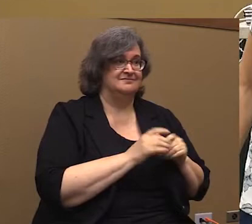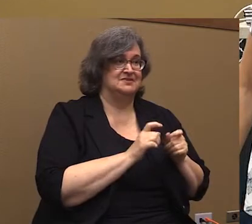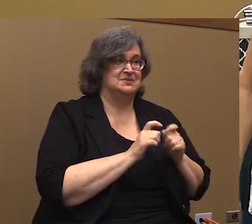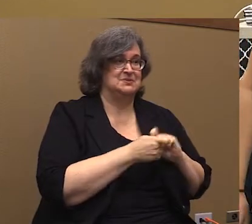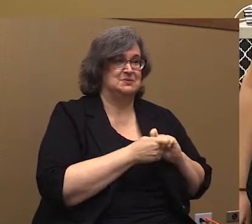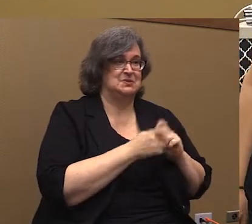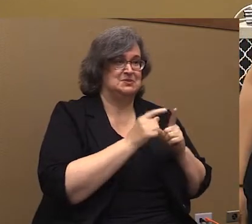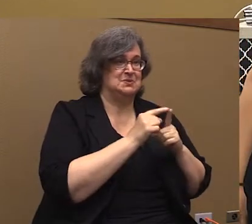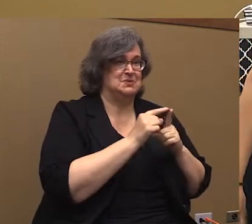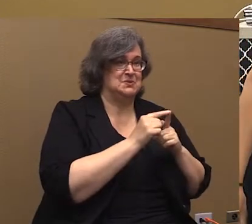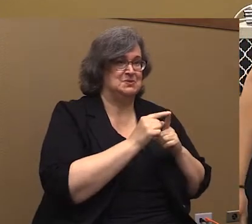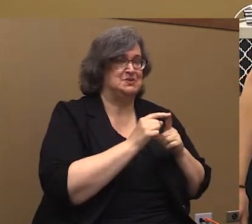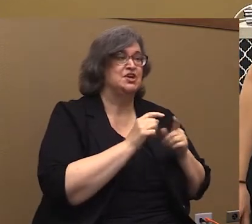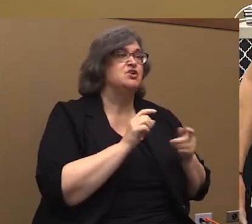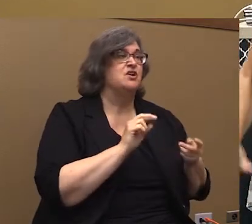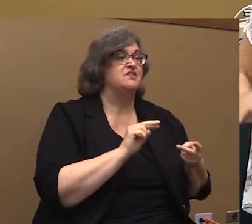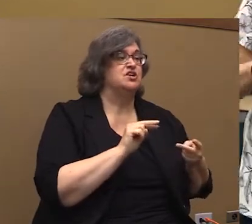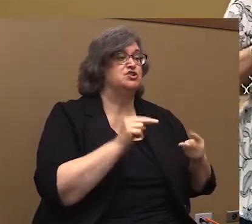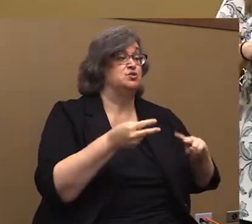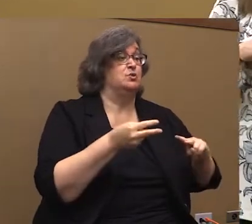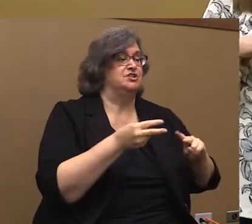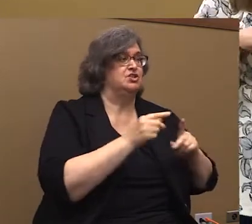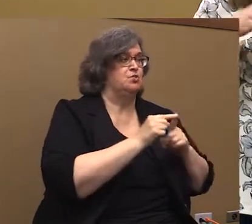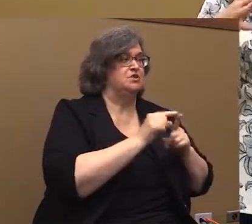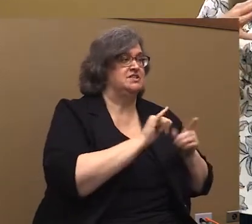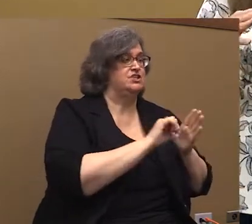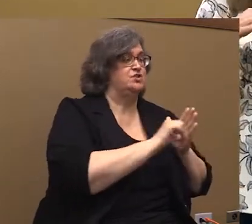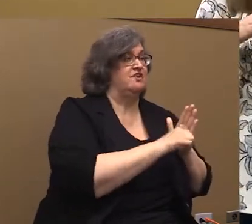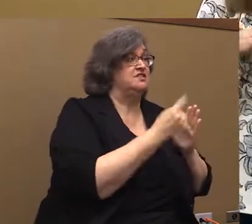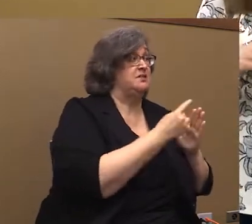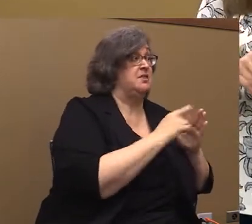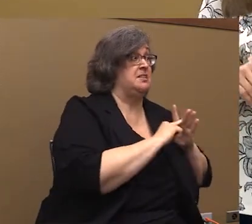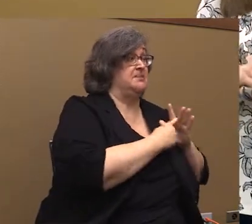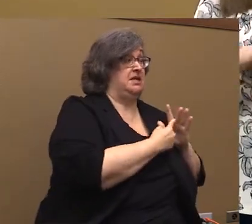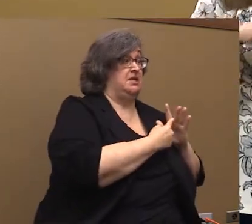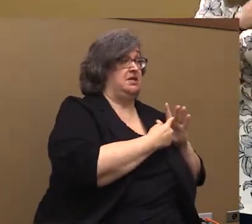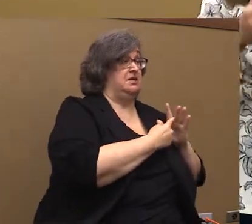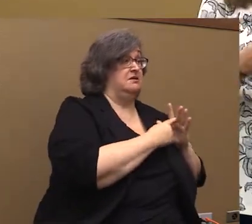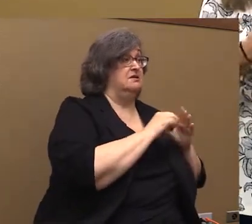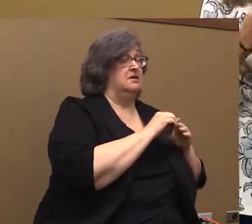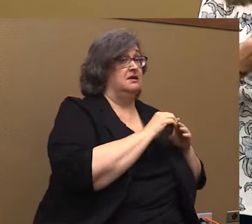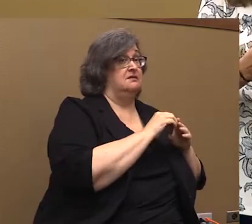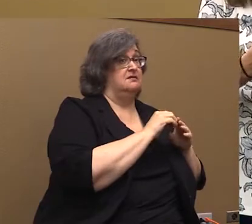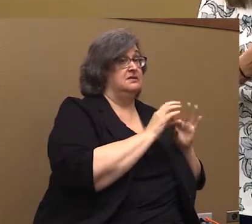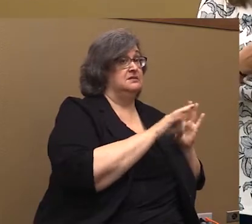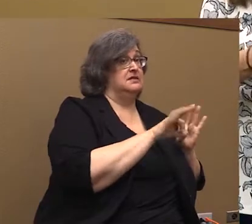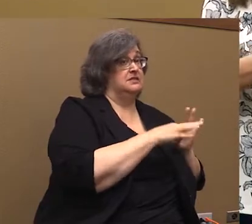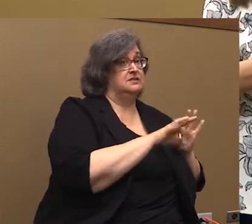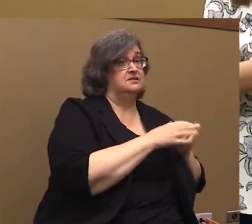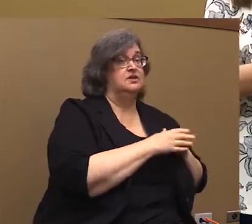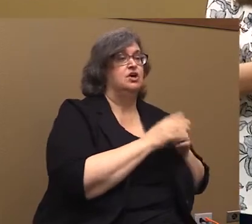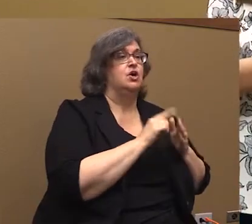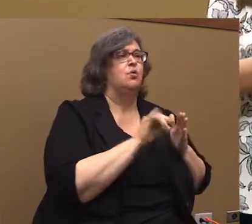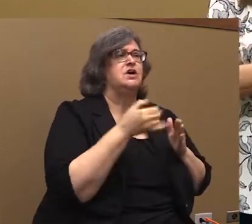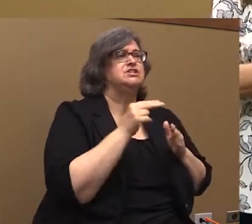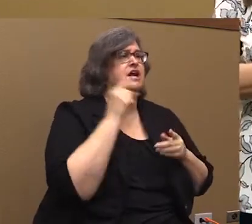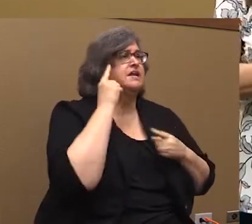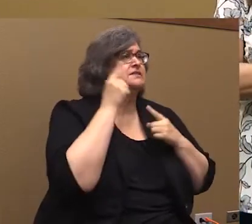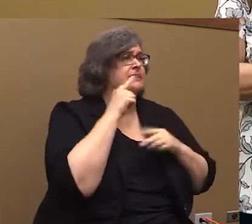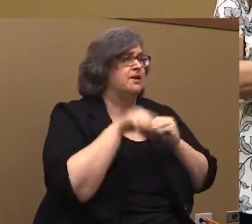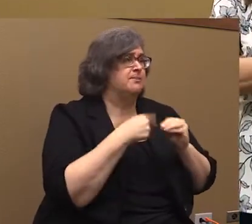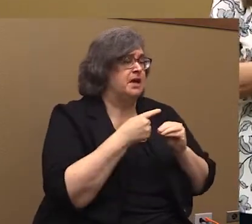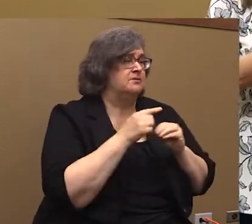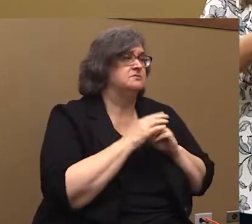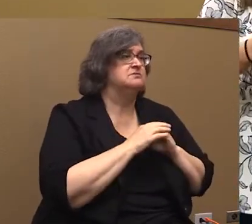but when you're trying to sign it, it's Right, so that you may have to looking at it and it's the same. switch the words, that you're